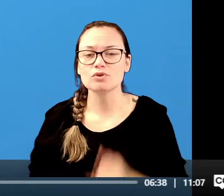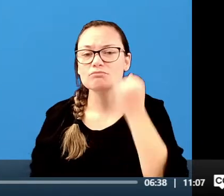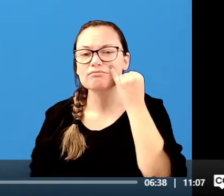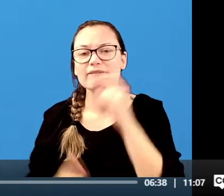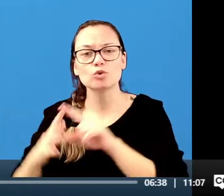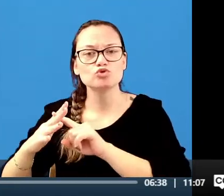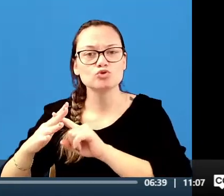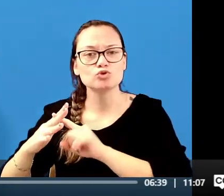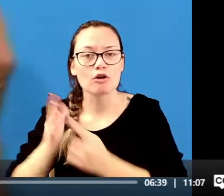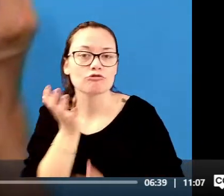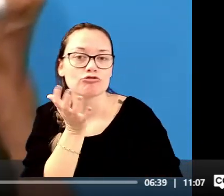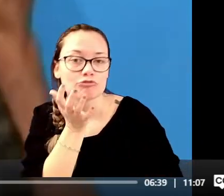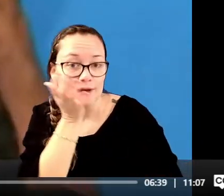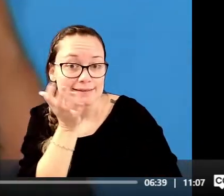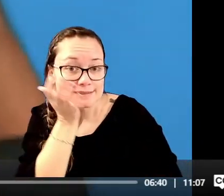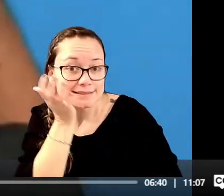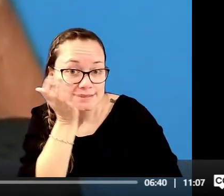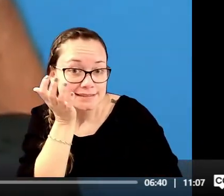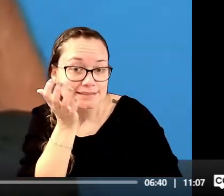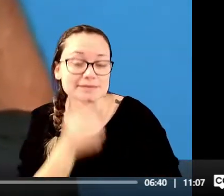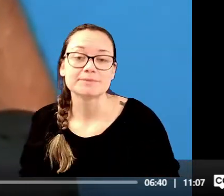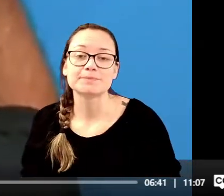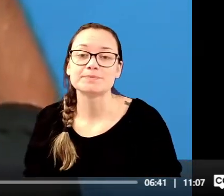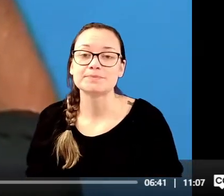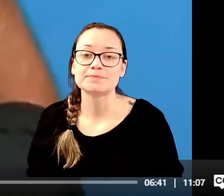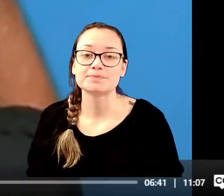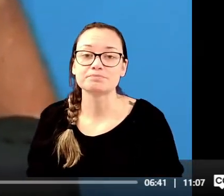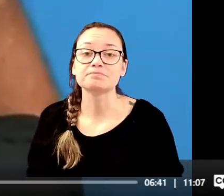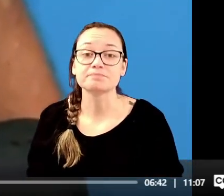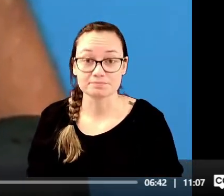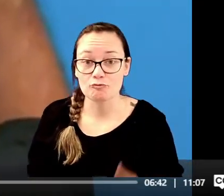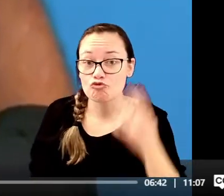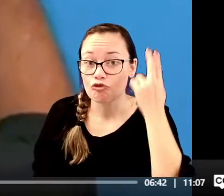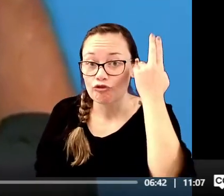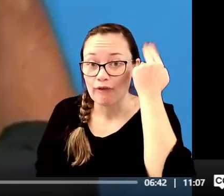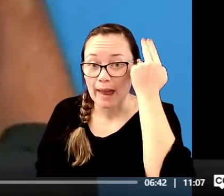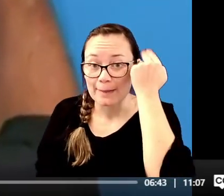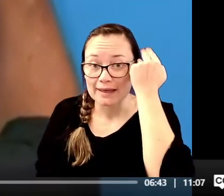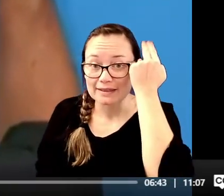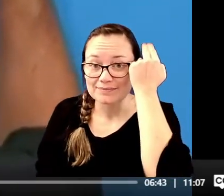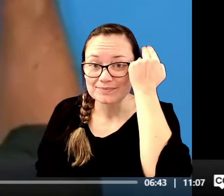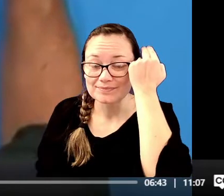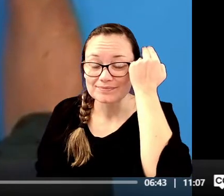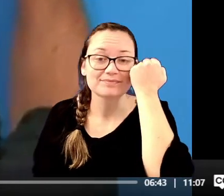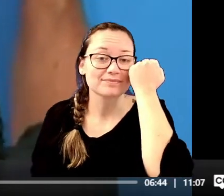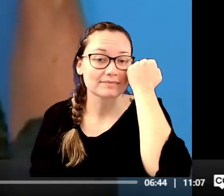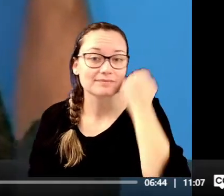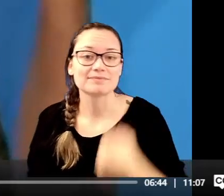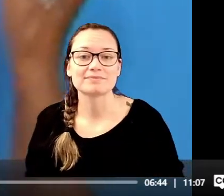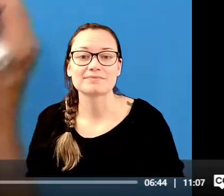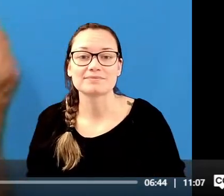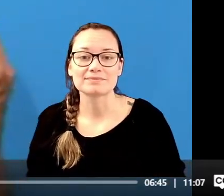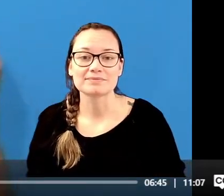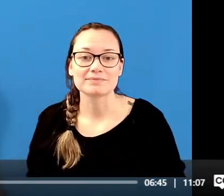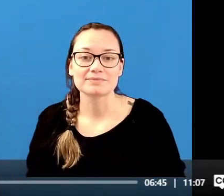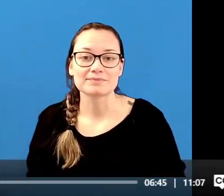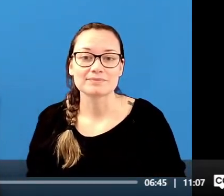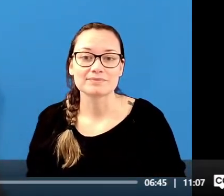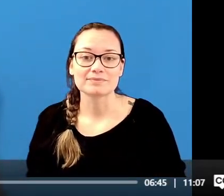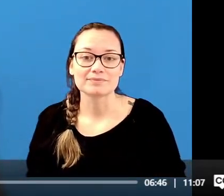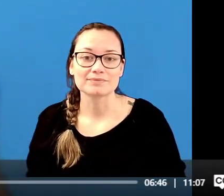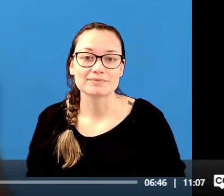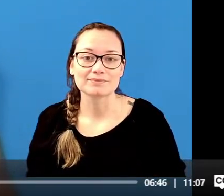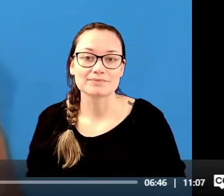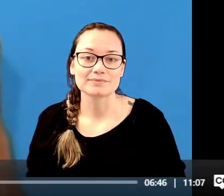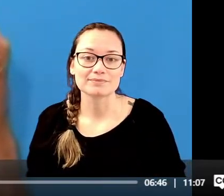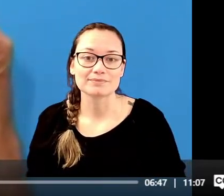our food web. We're going to have a rabbit in our food web. We're going to